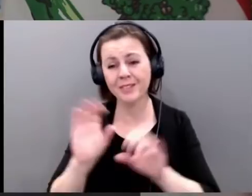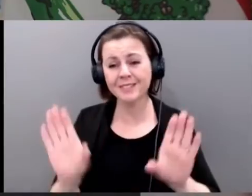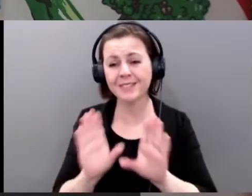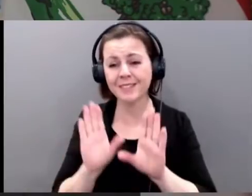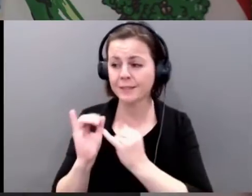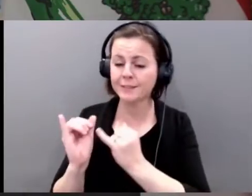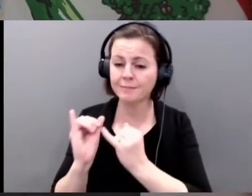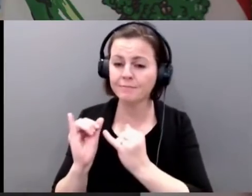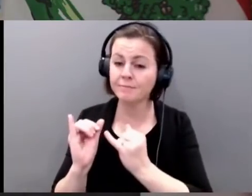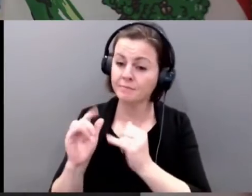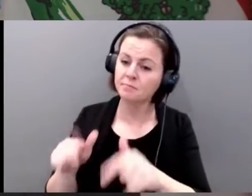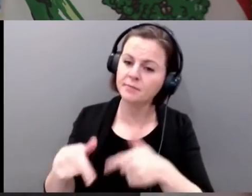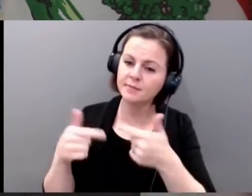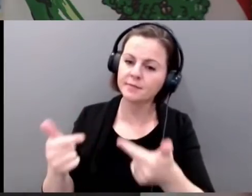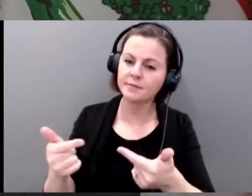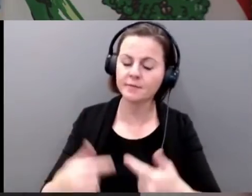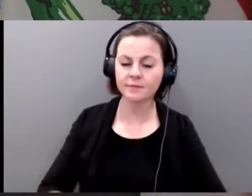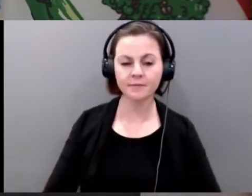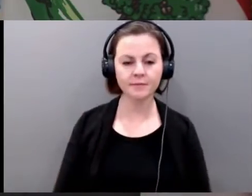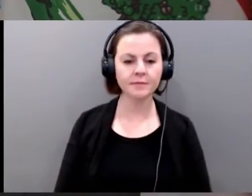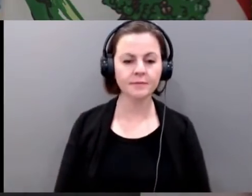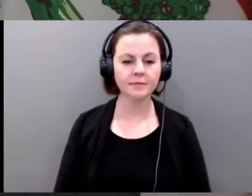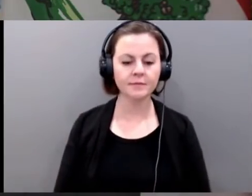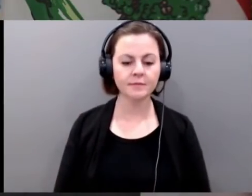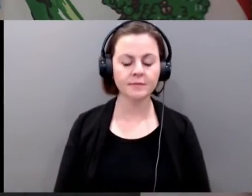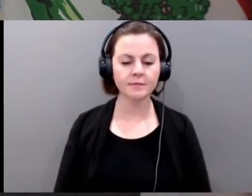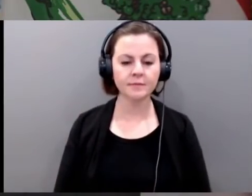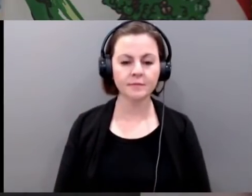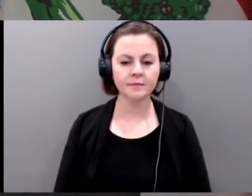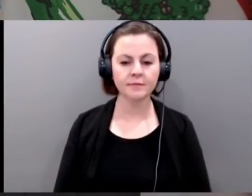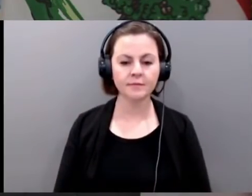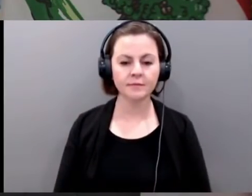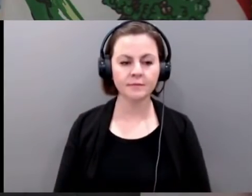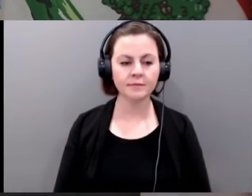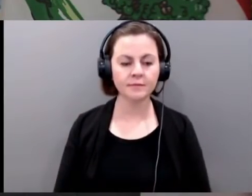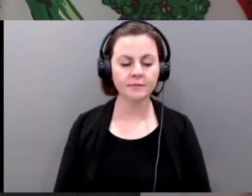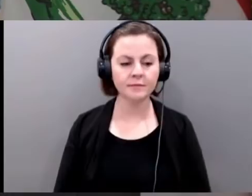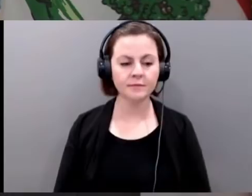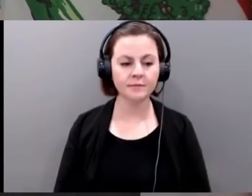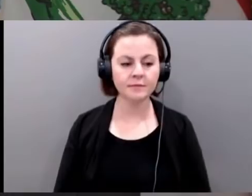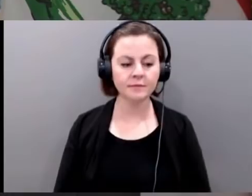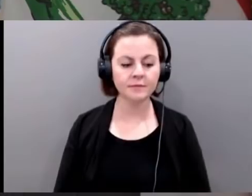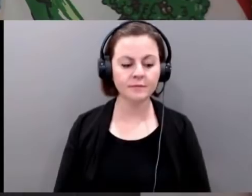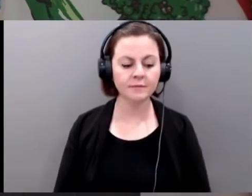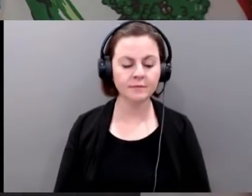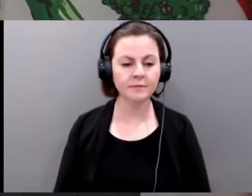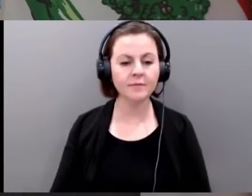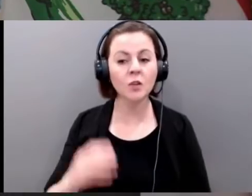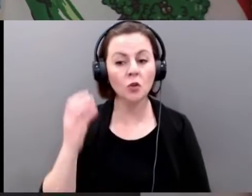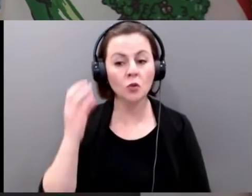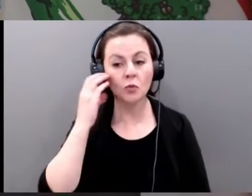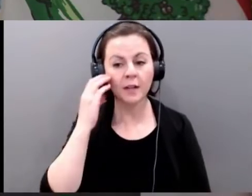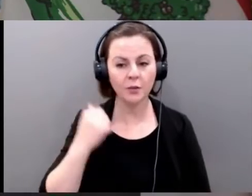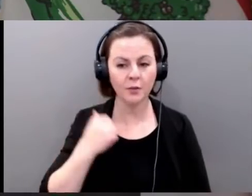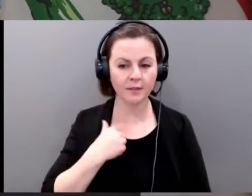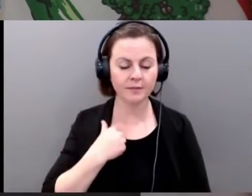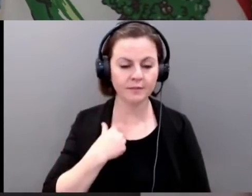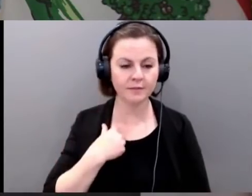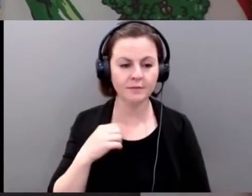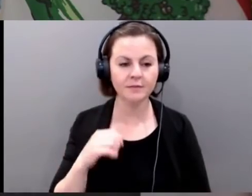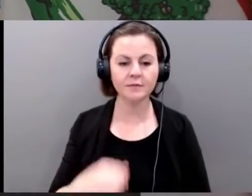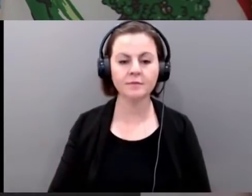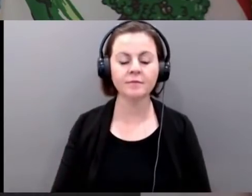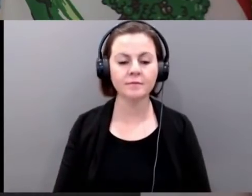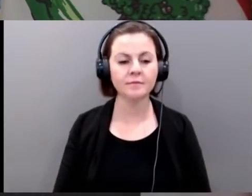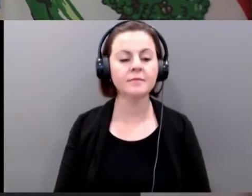Julianne Lecachère, Radio Canada.